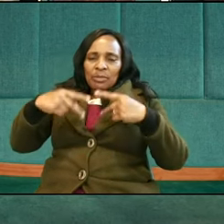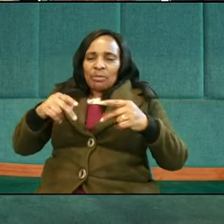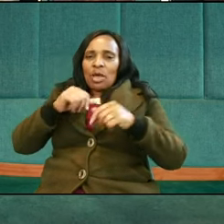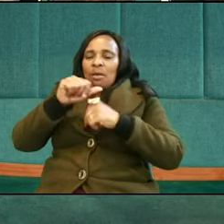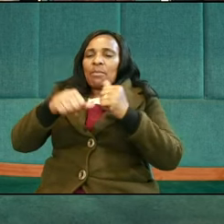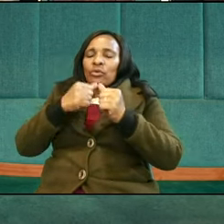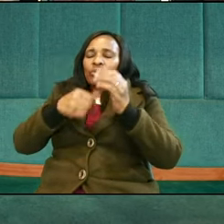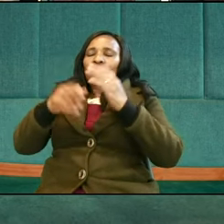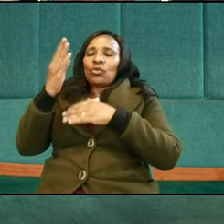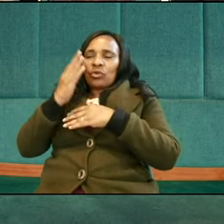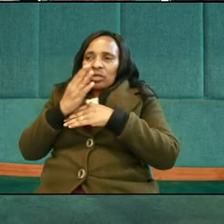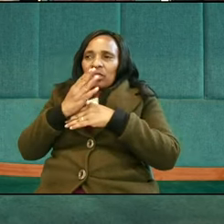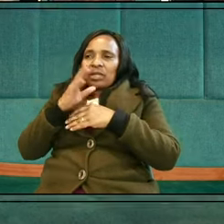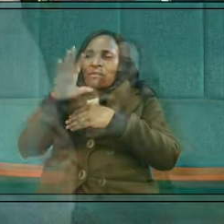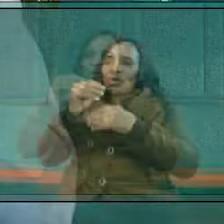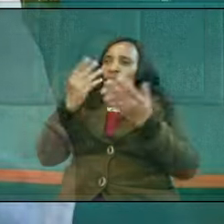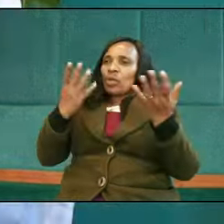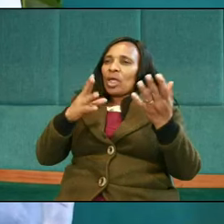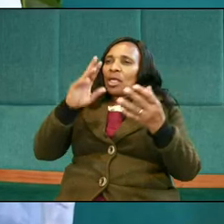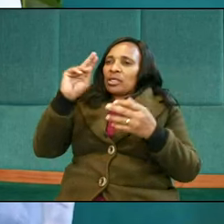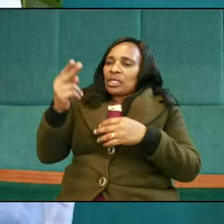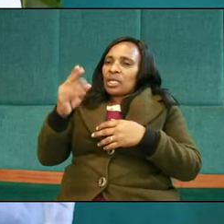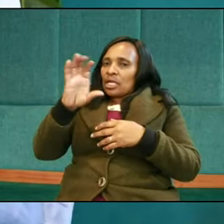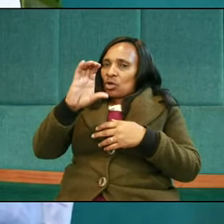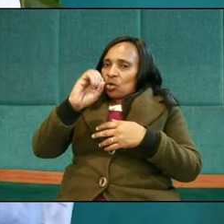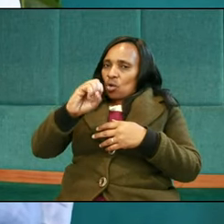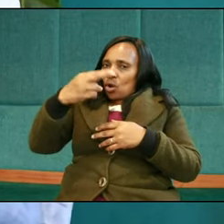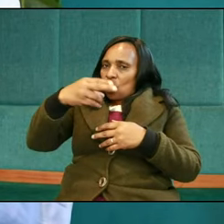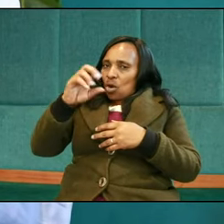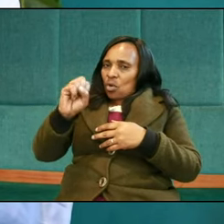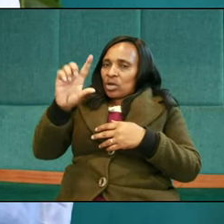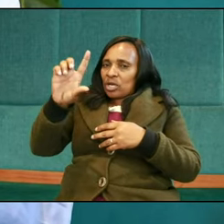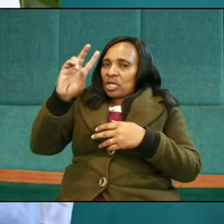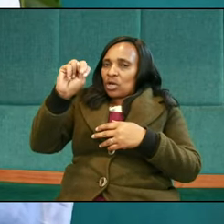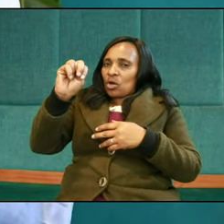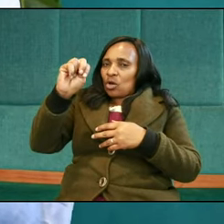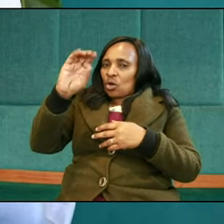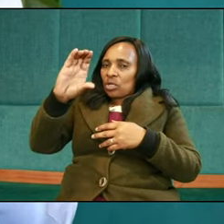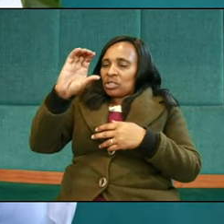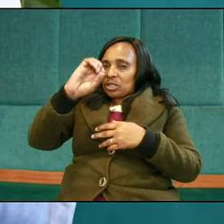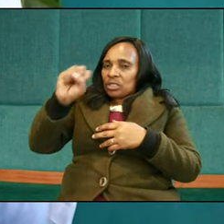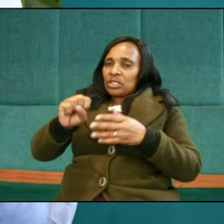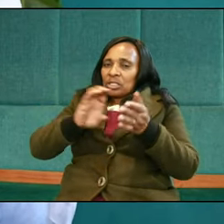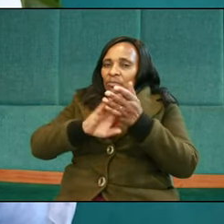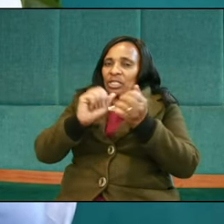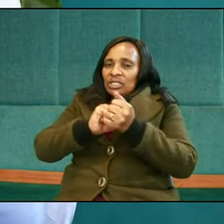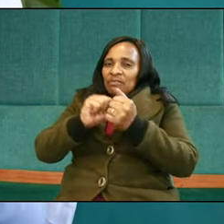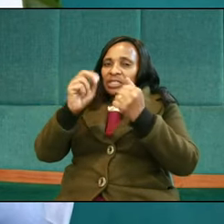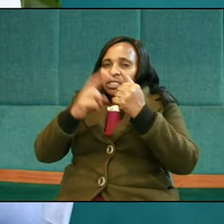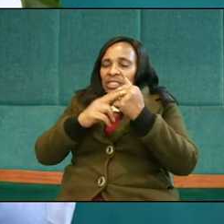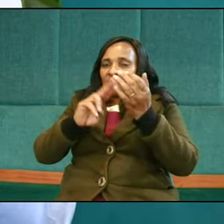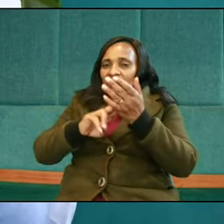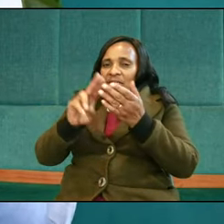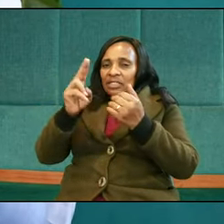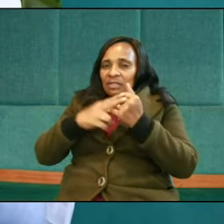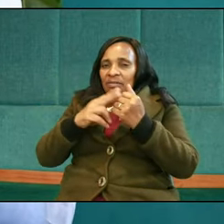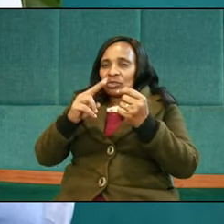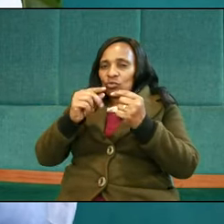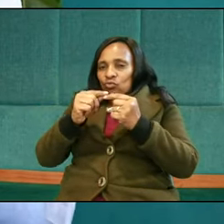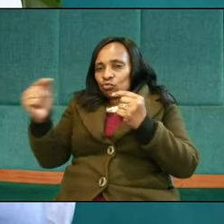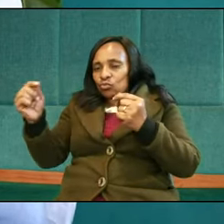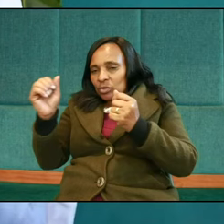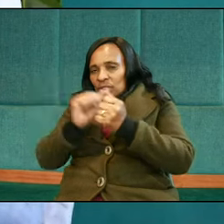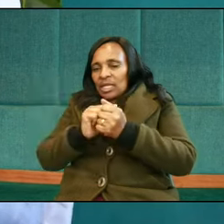God. And this can be found in 2 Chronicles 17. 7 to 10. He also managed to